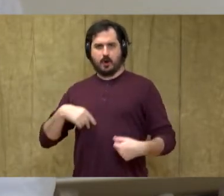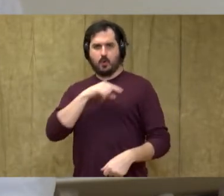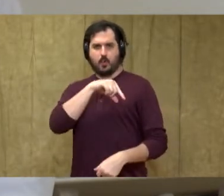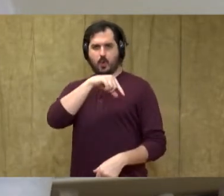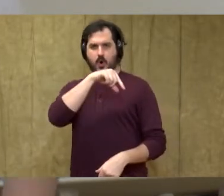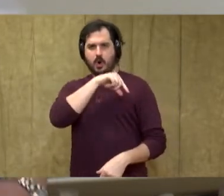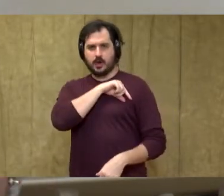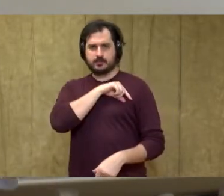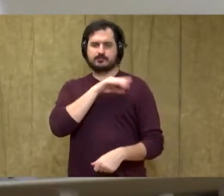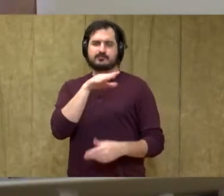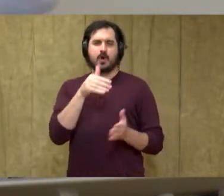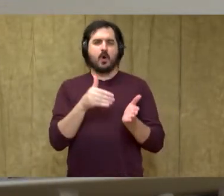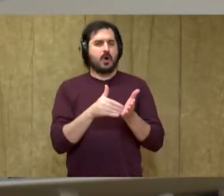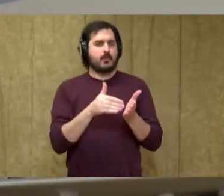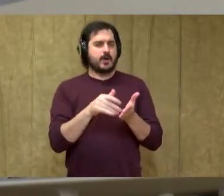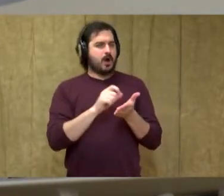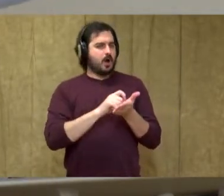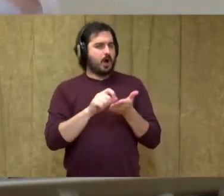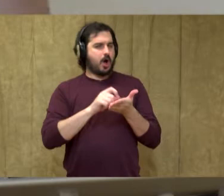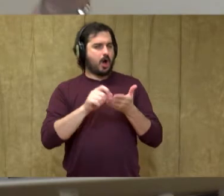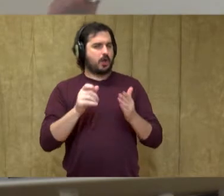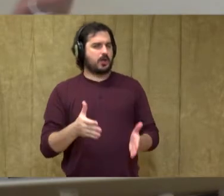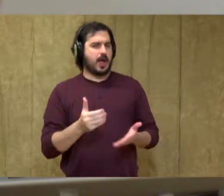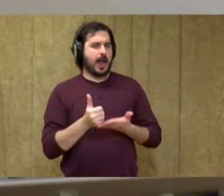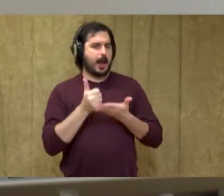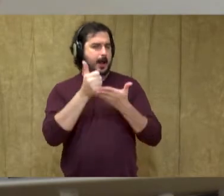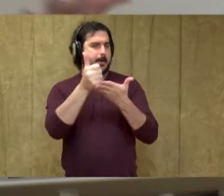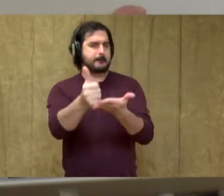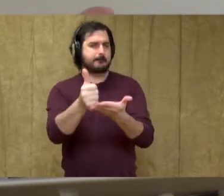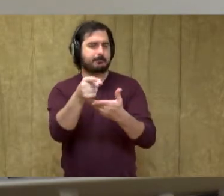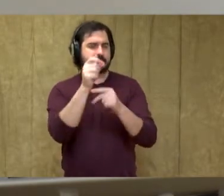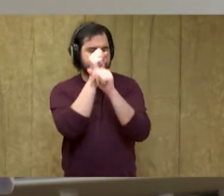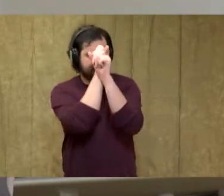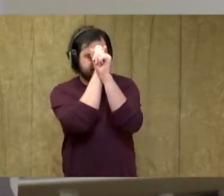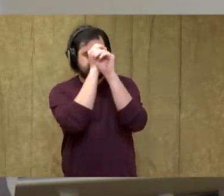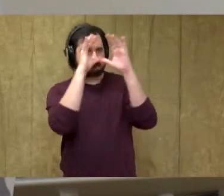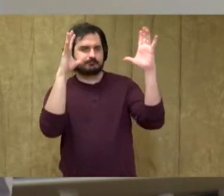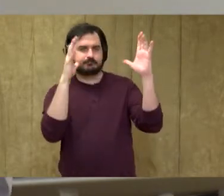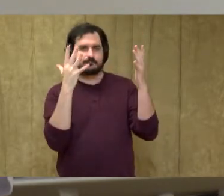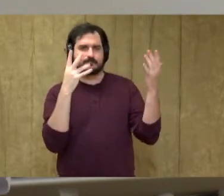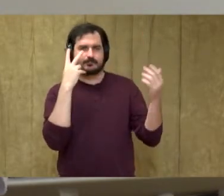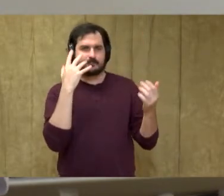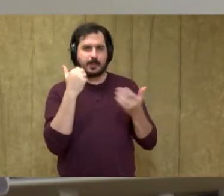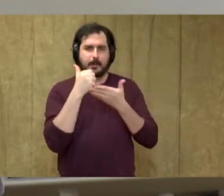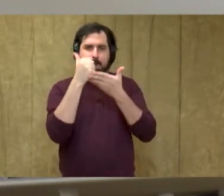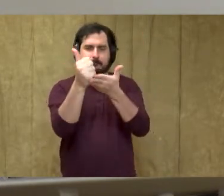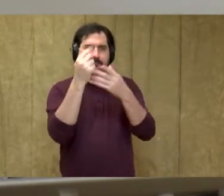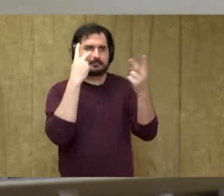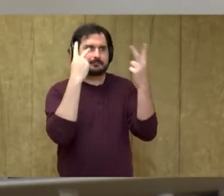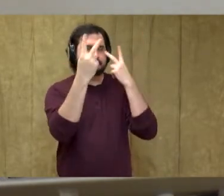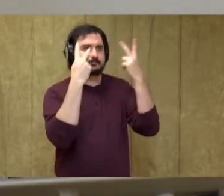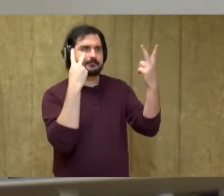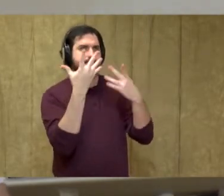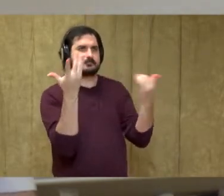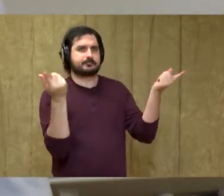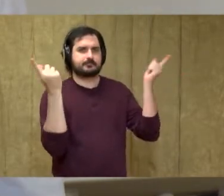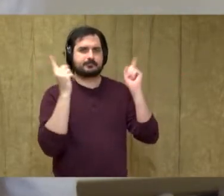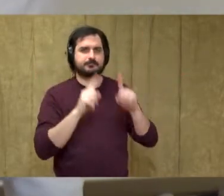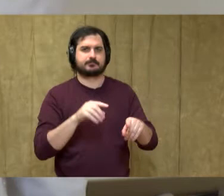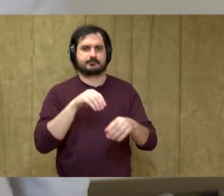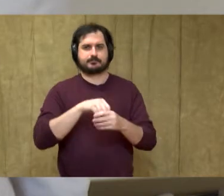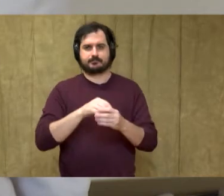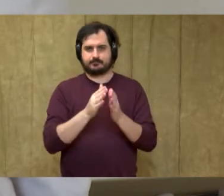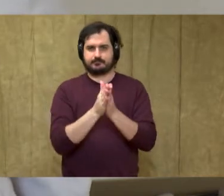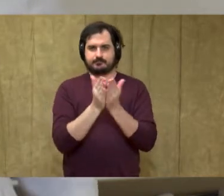use that to help us visualize it, to help us see what's taking place within the text. That is